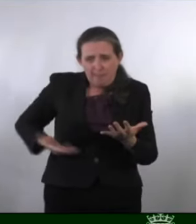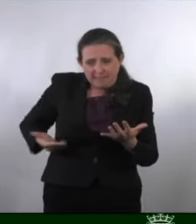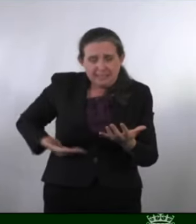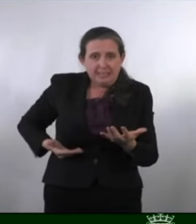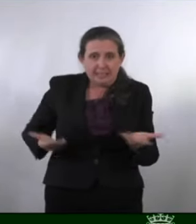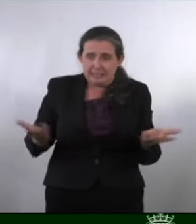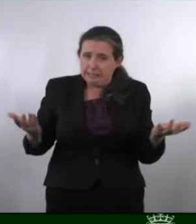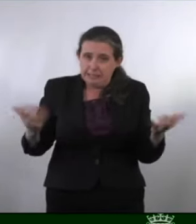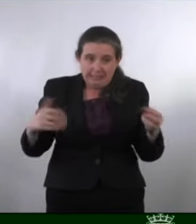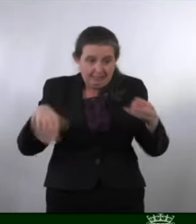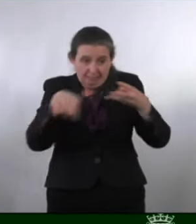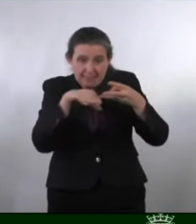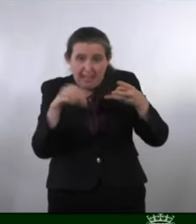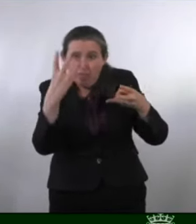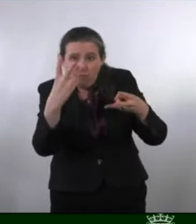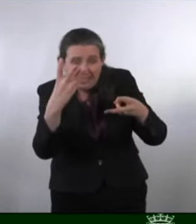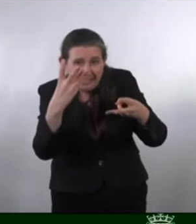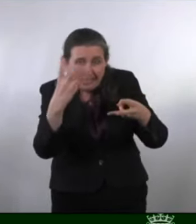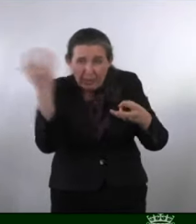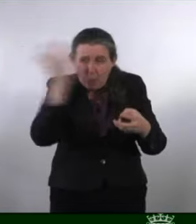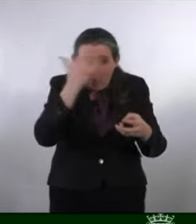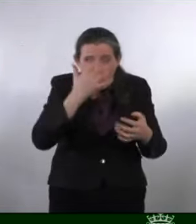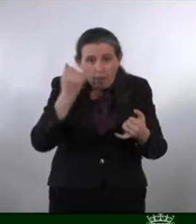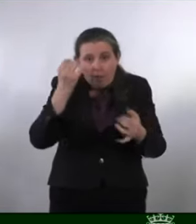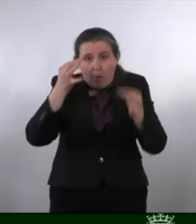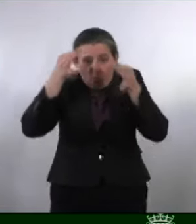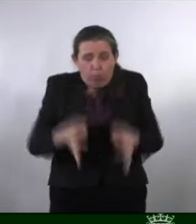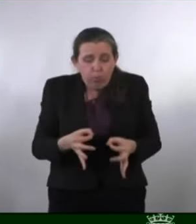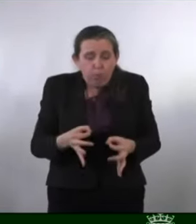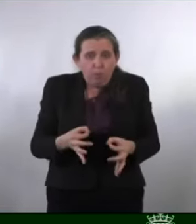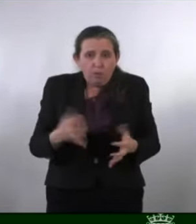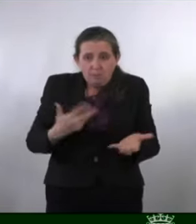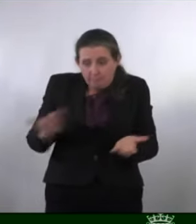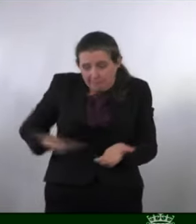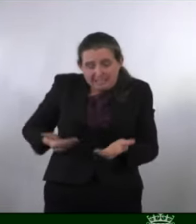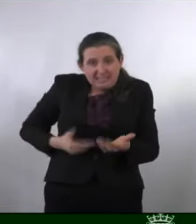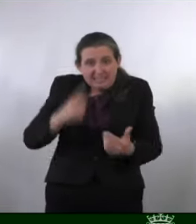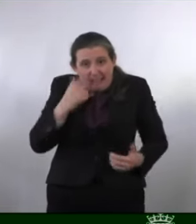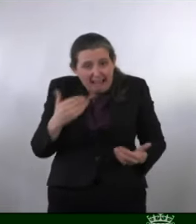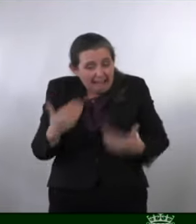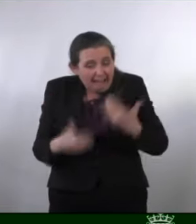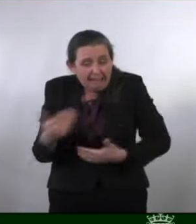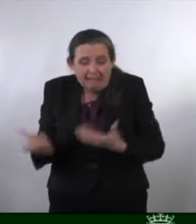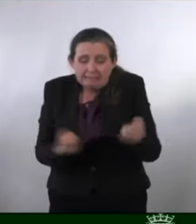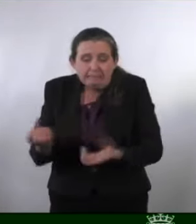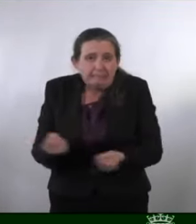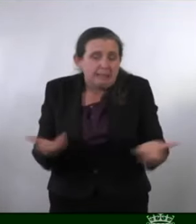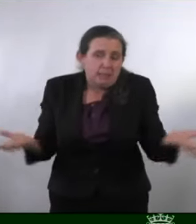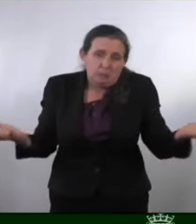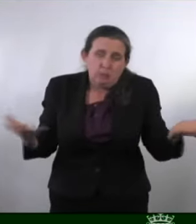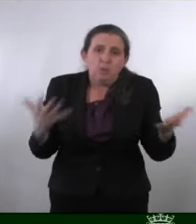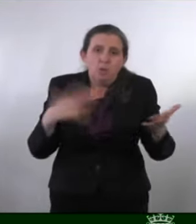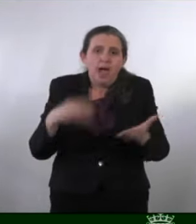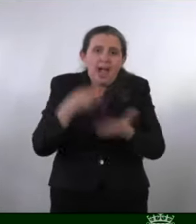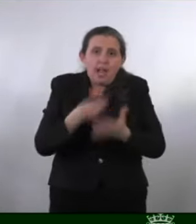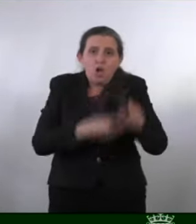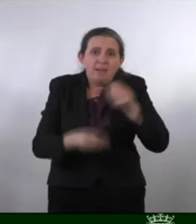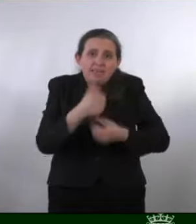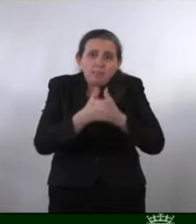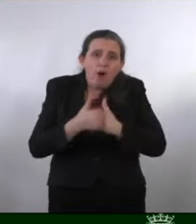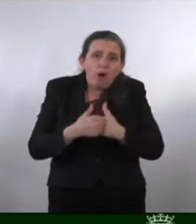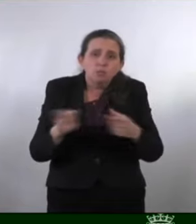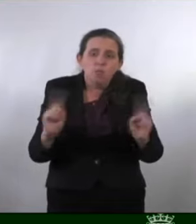Tier 3, particularly a strengthened Tier 3. So what new support can they expect? And can I touch again on those